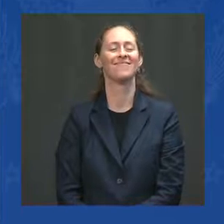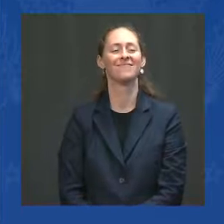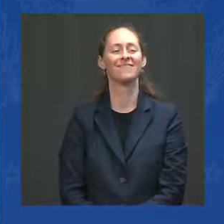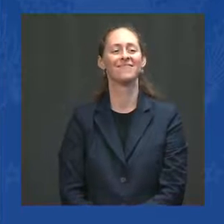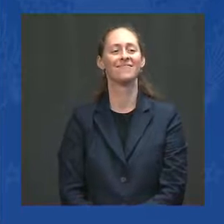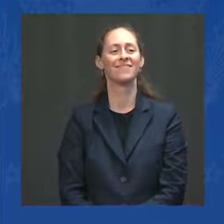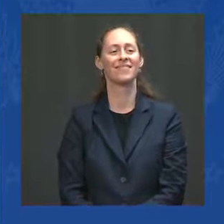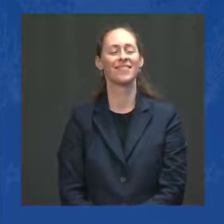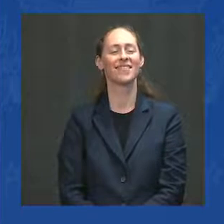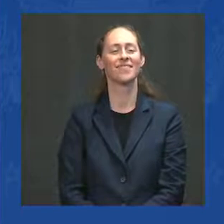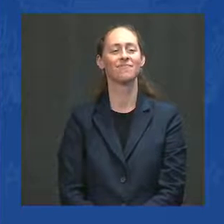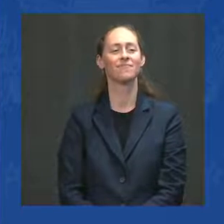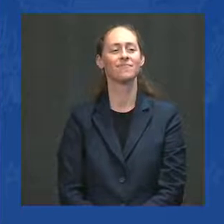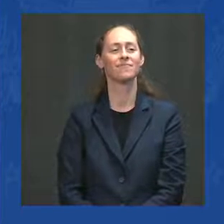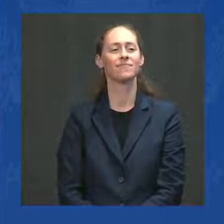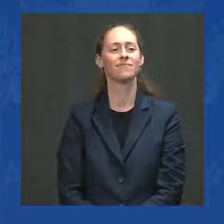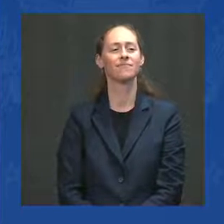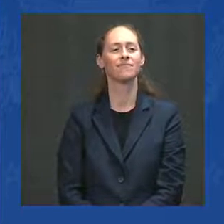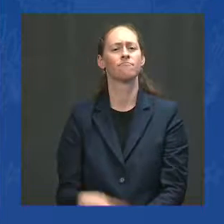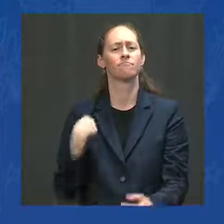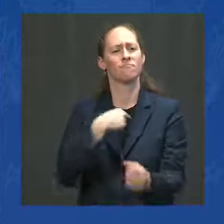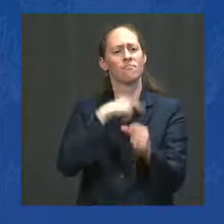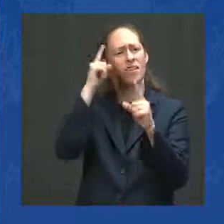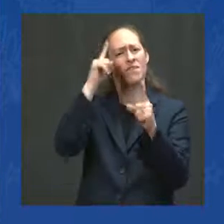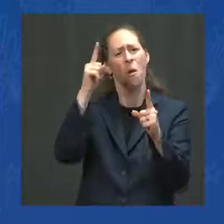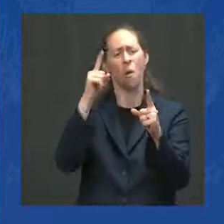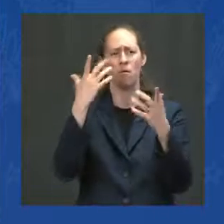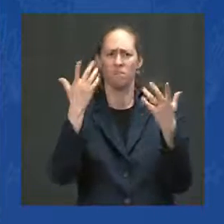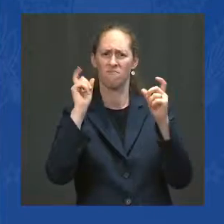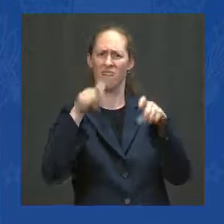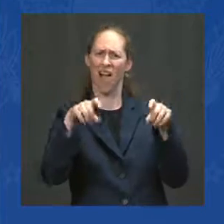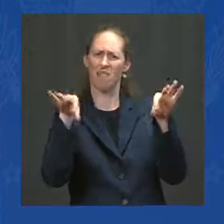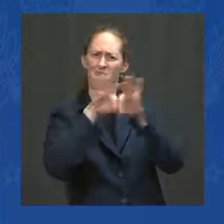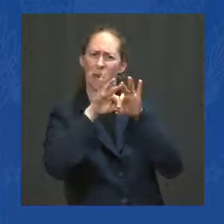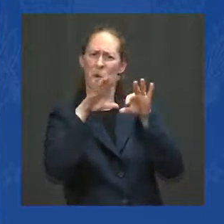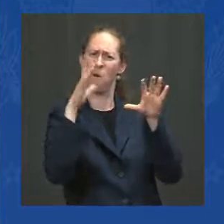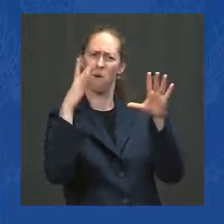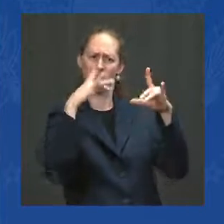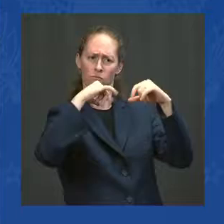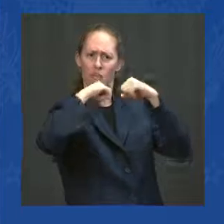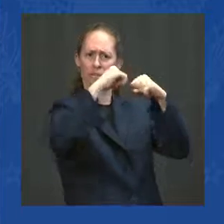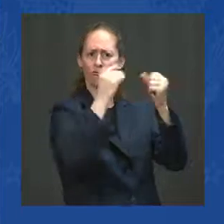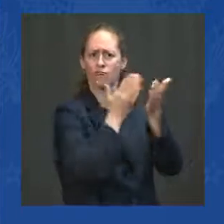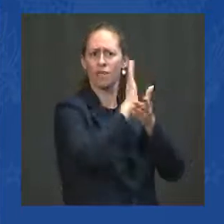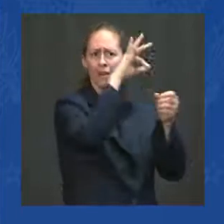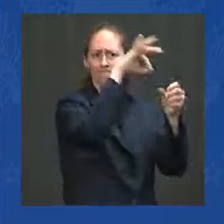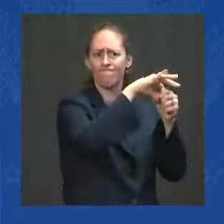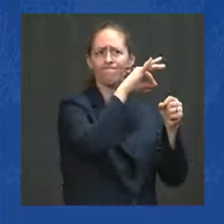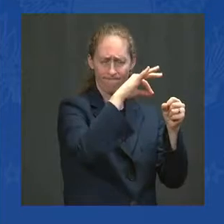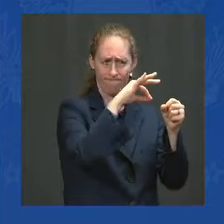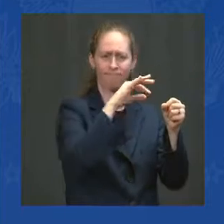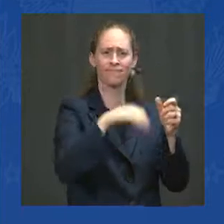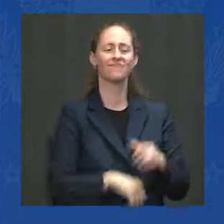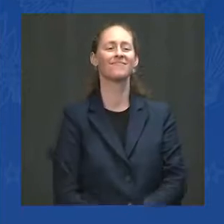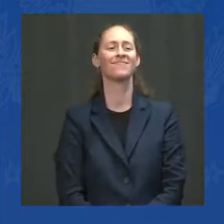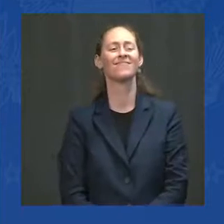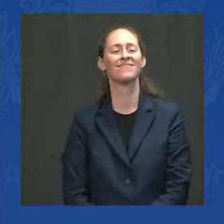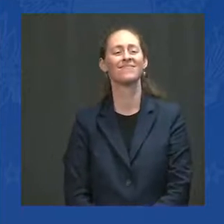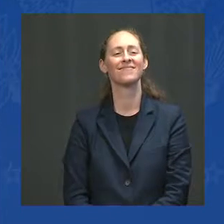right to vote, and as we continue the work to strengthen our nation's care